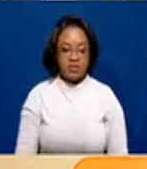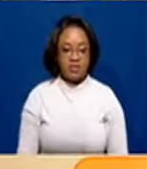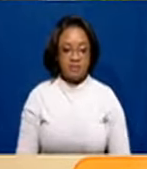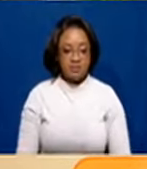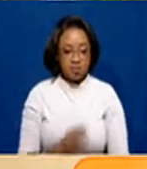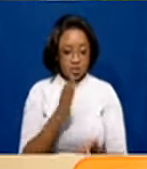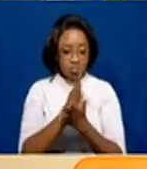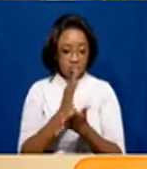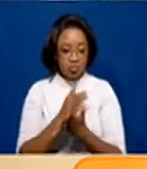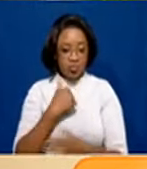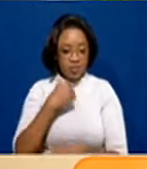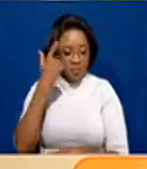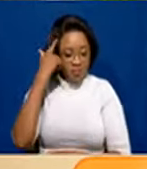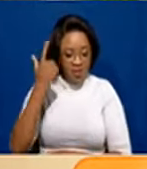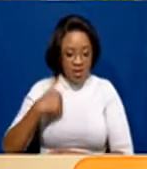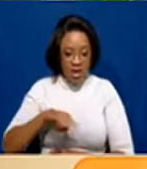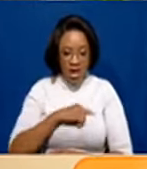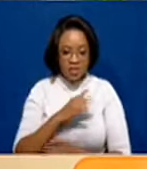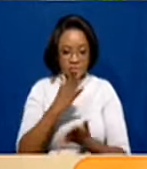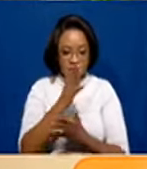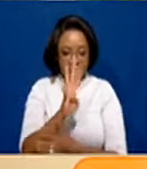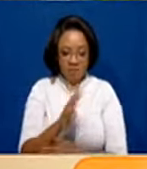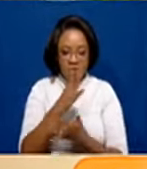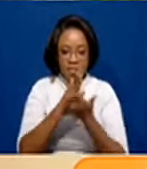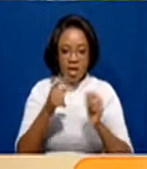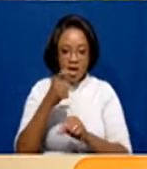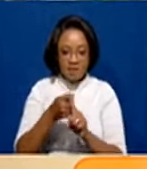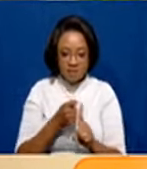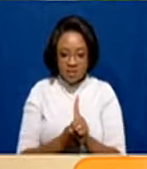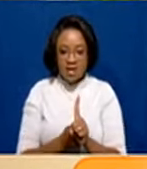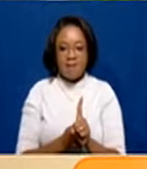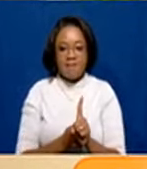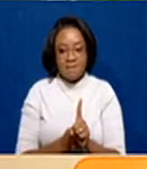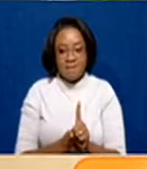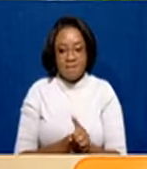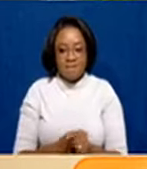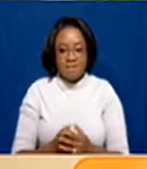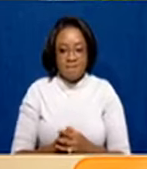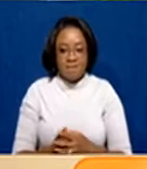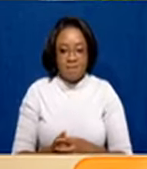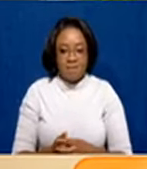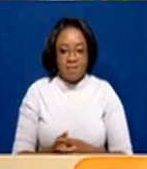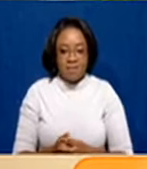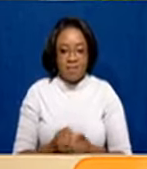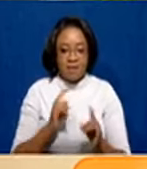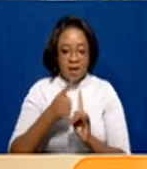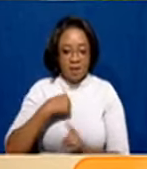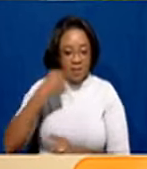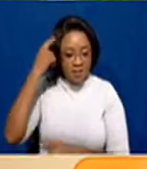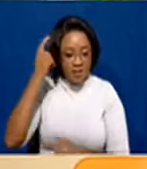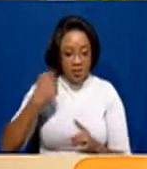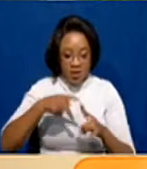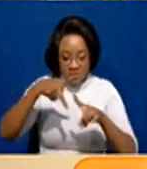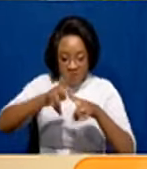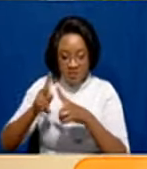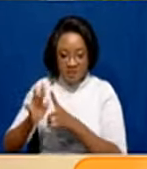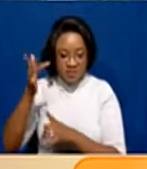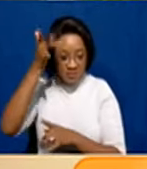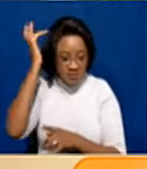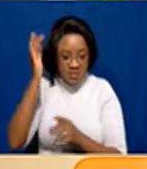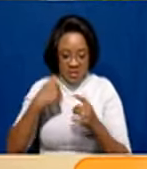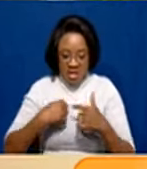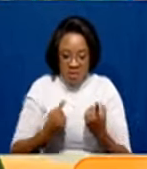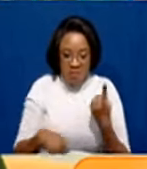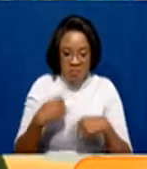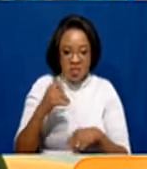think we were maybe only up by four at halftime. We didn't shoot the ball too well from three-point land. But I think we fixed some mistakes, came out and had a good